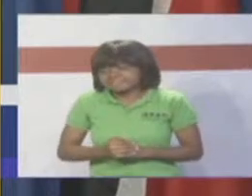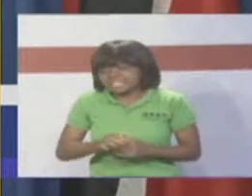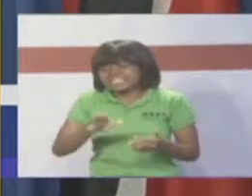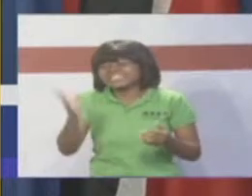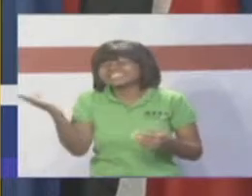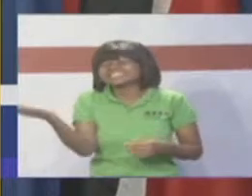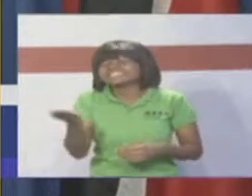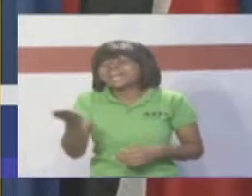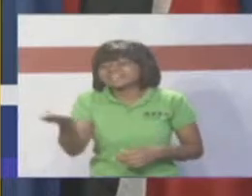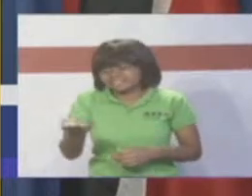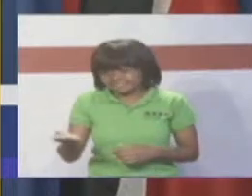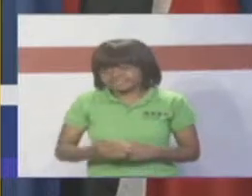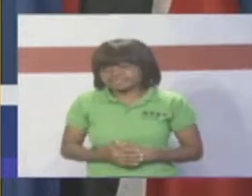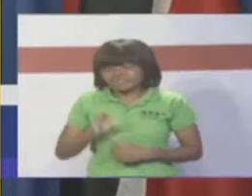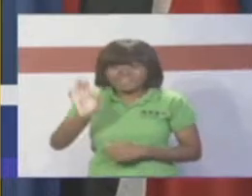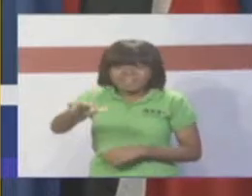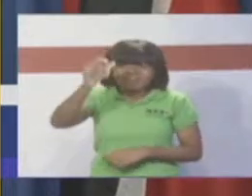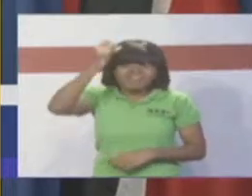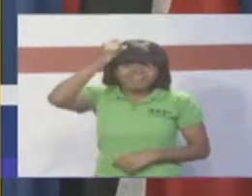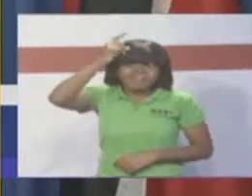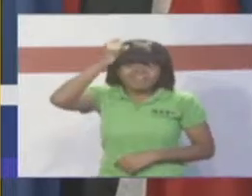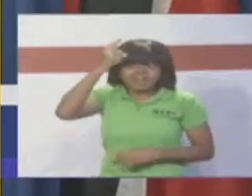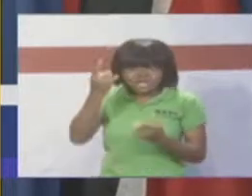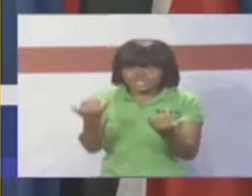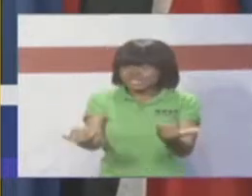own. But I'll tell you something.